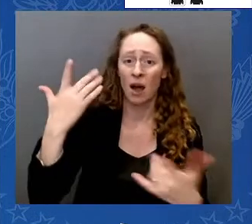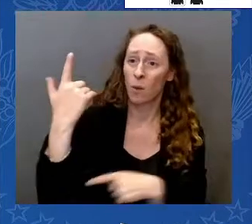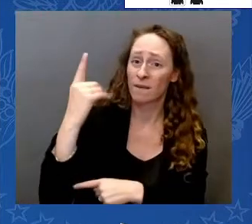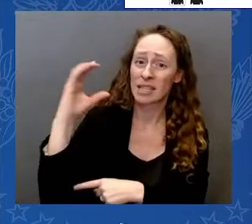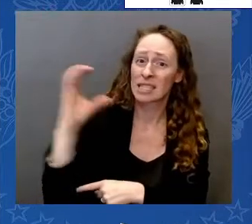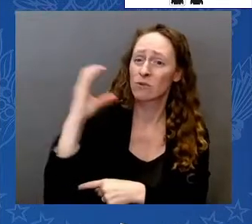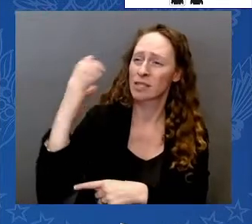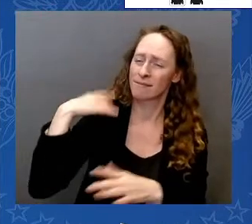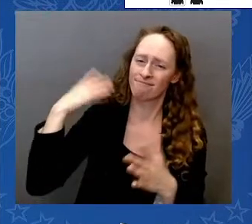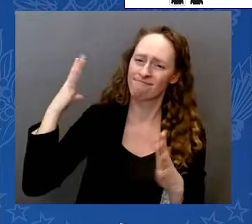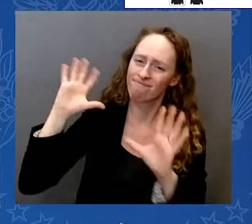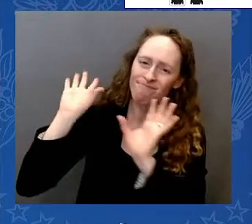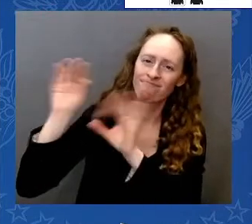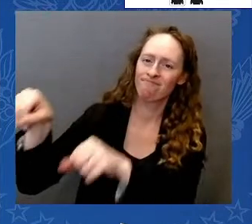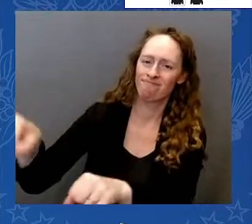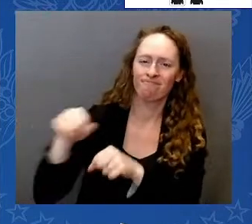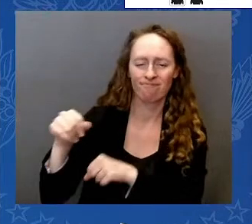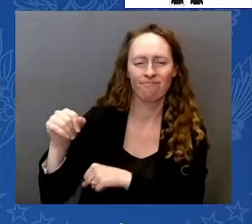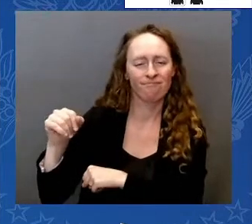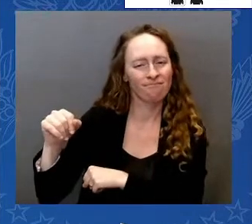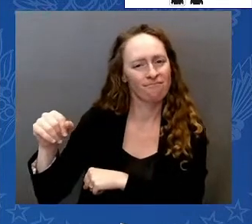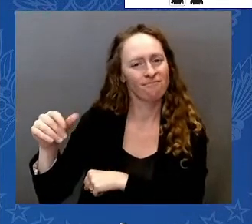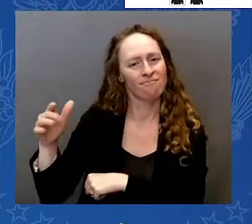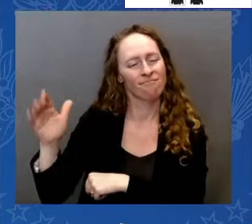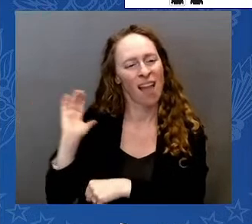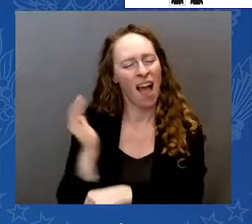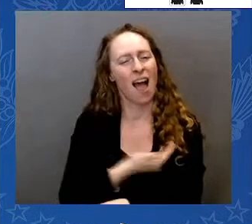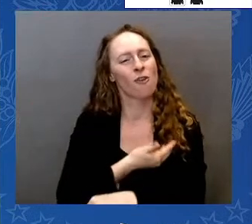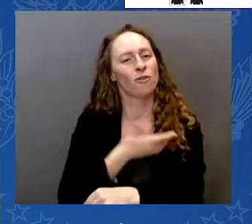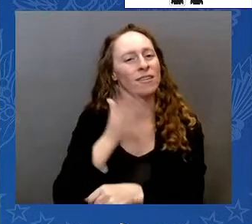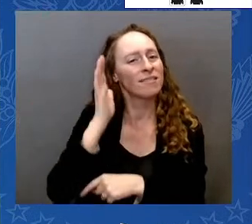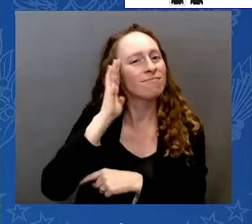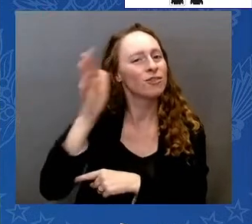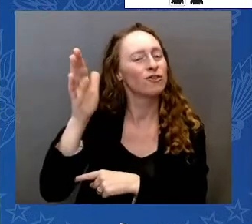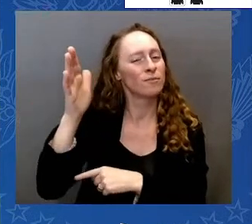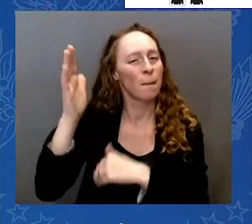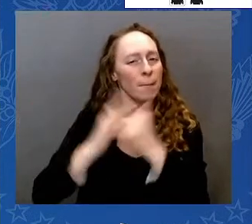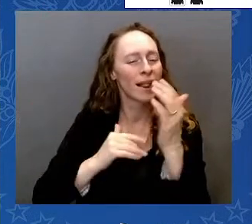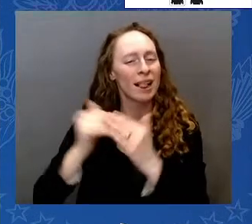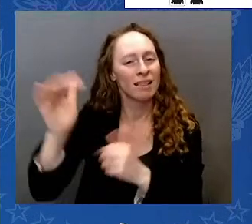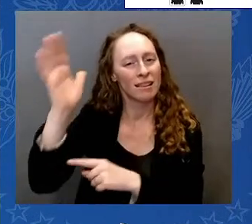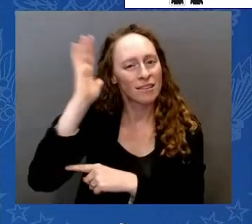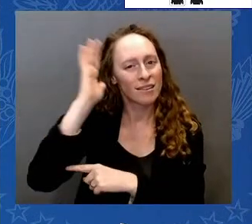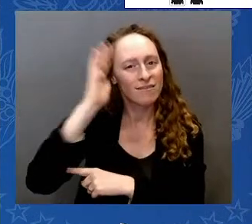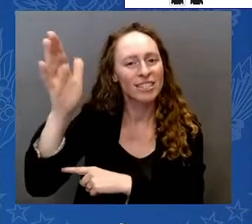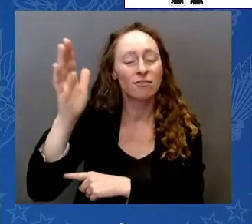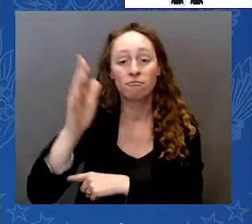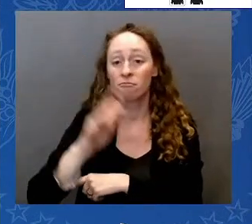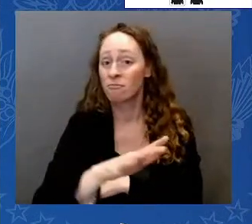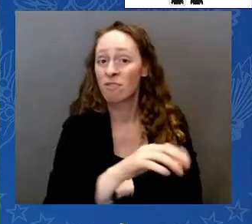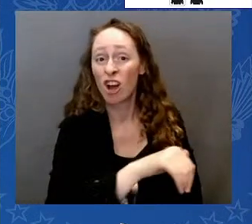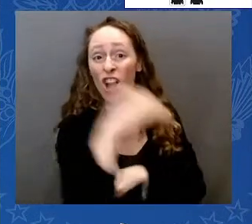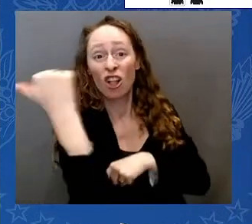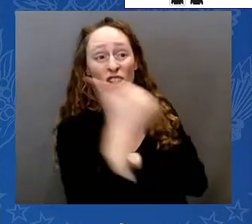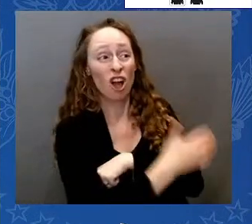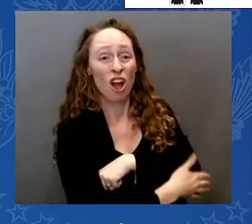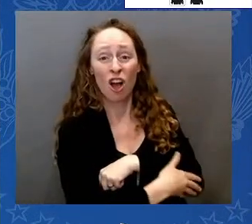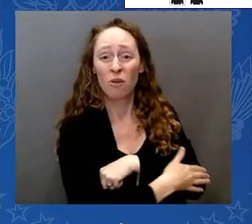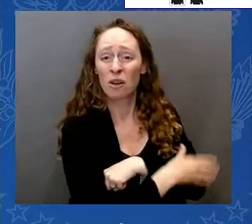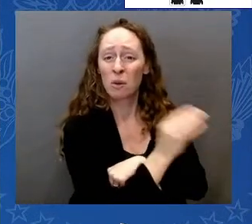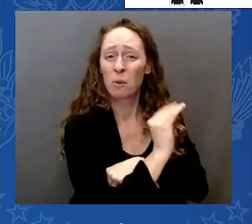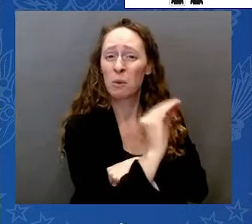the world, not a single other nation in the world is well positioned as the United States of America is. It's because of you